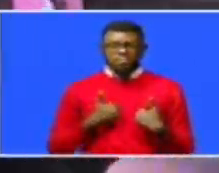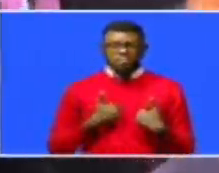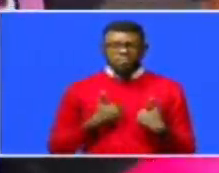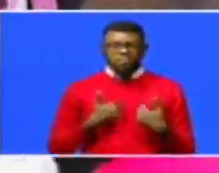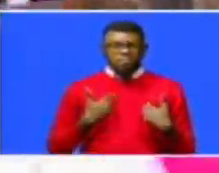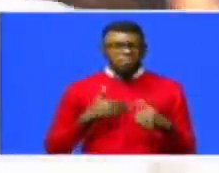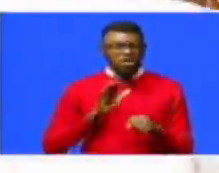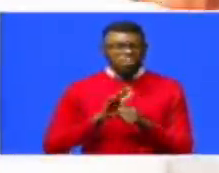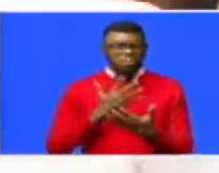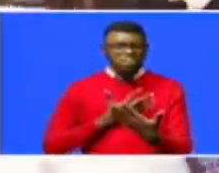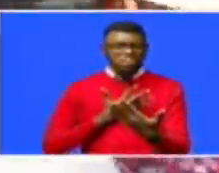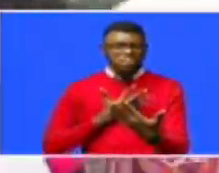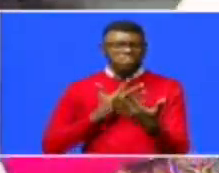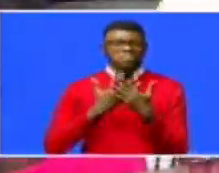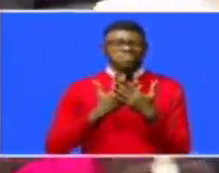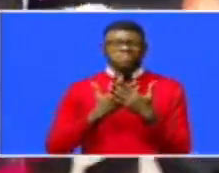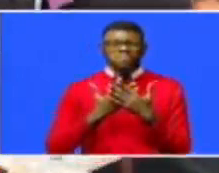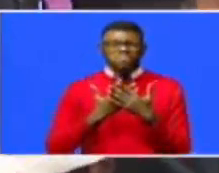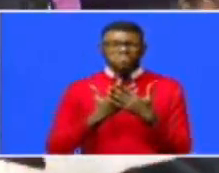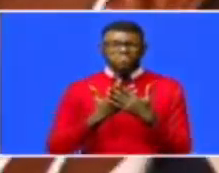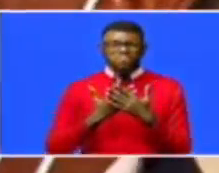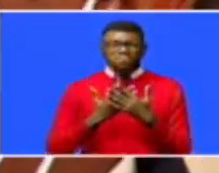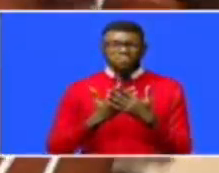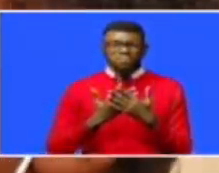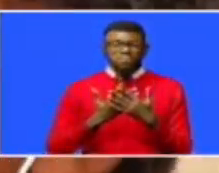have been arrested are the victims themselves. And